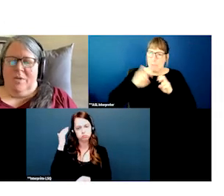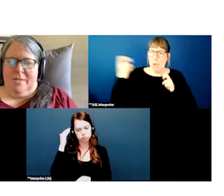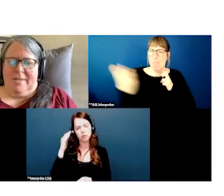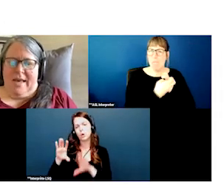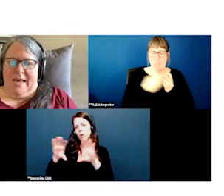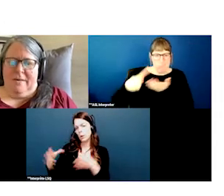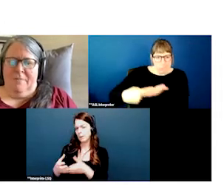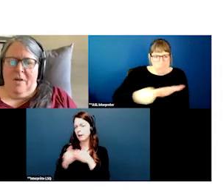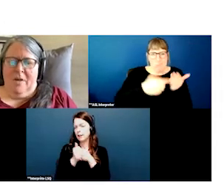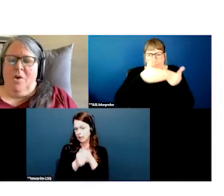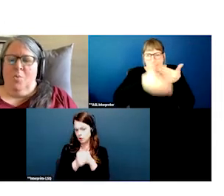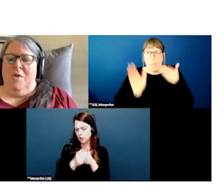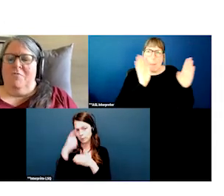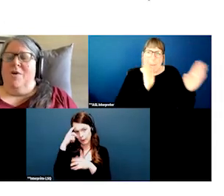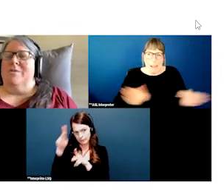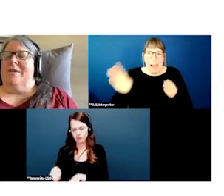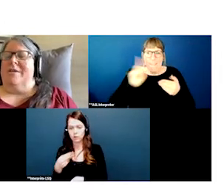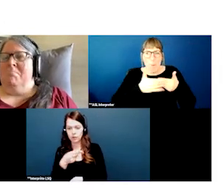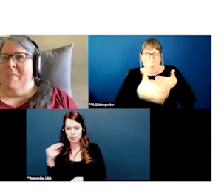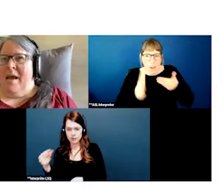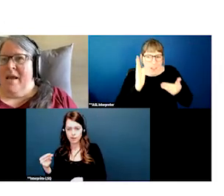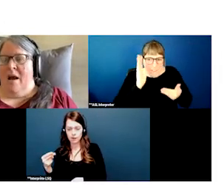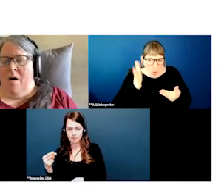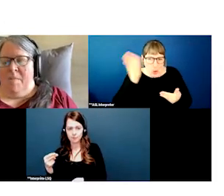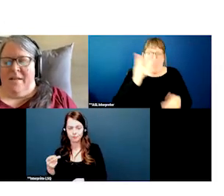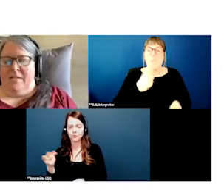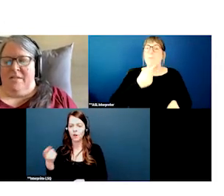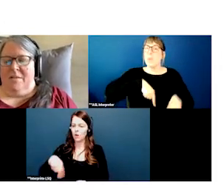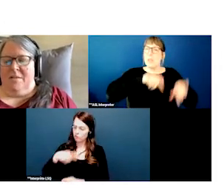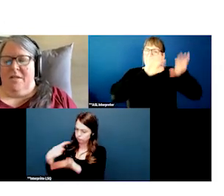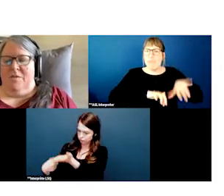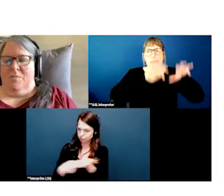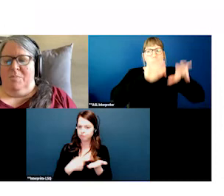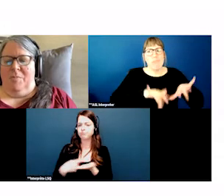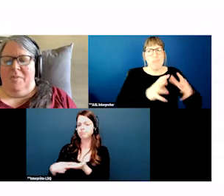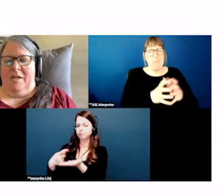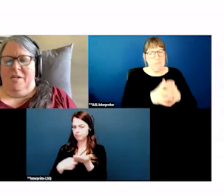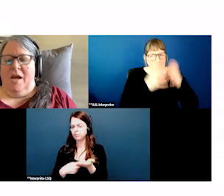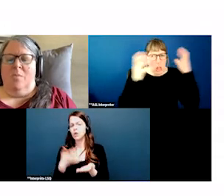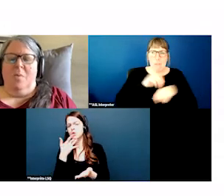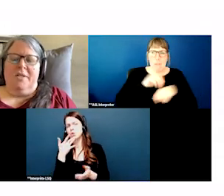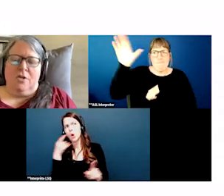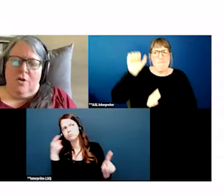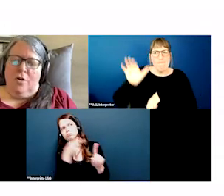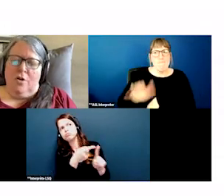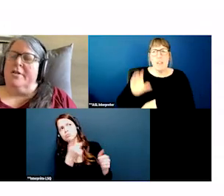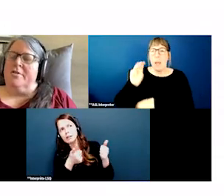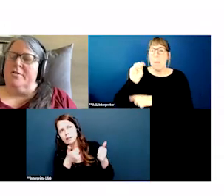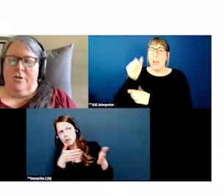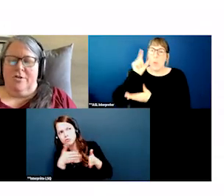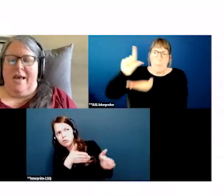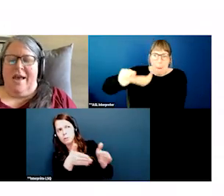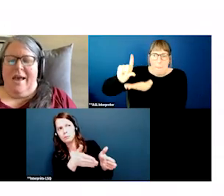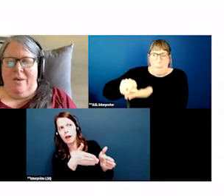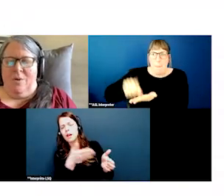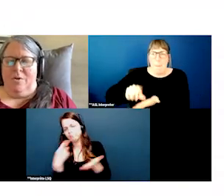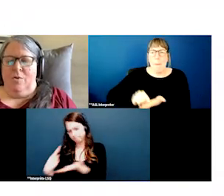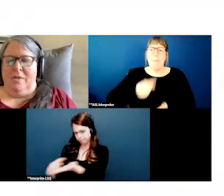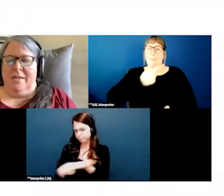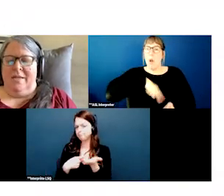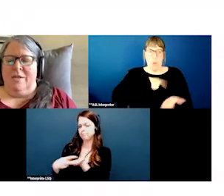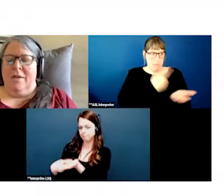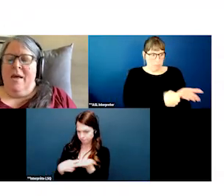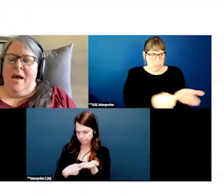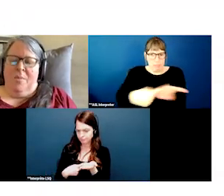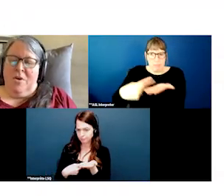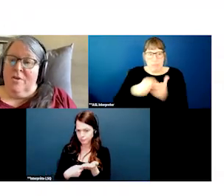that we wanted to take. We wrote as many op-eds as the media would publish, and we talked and talked to anyone who